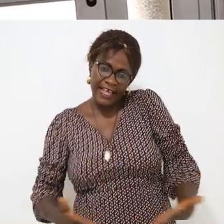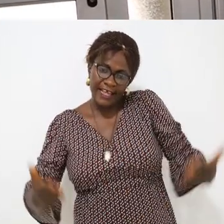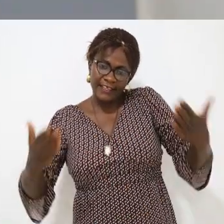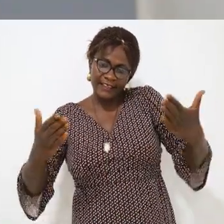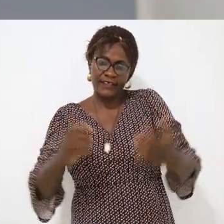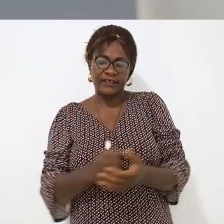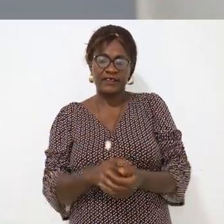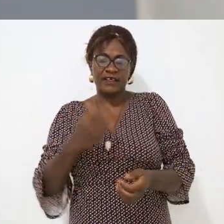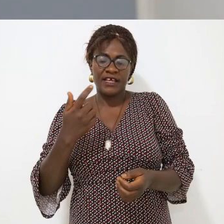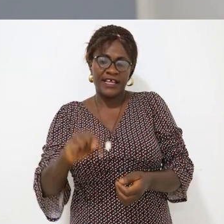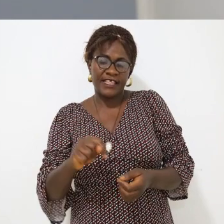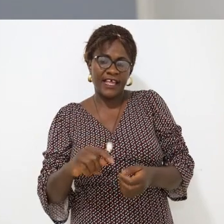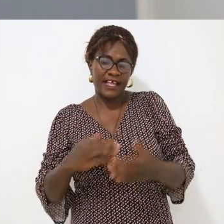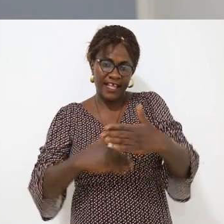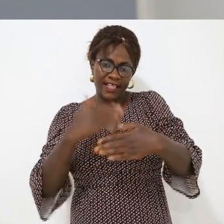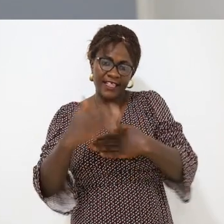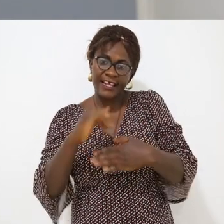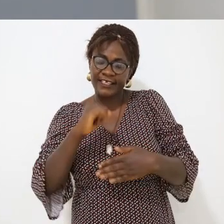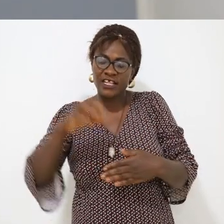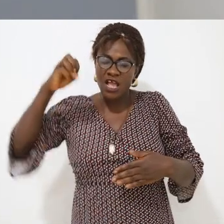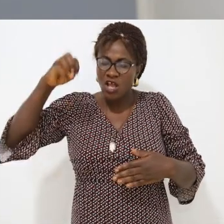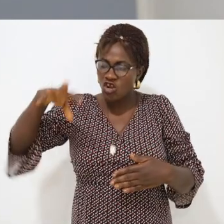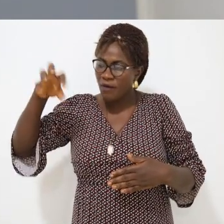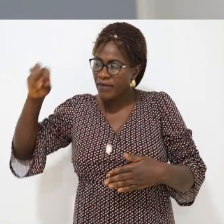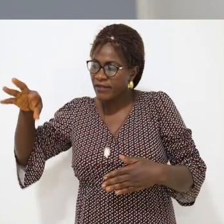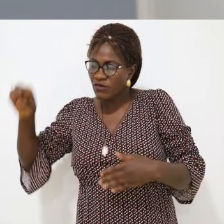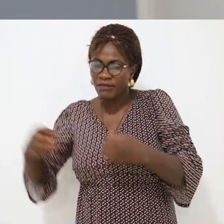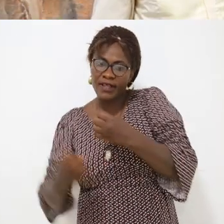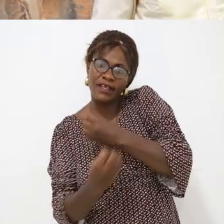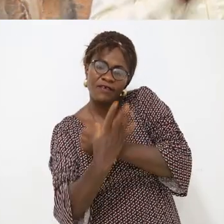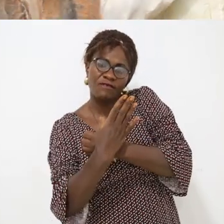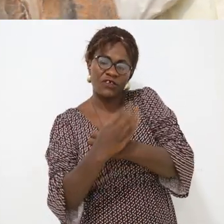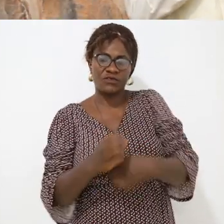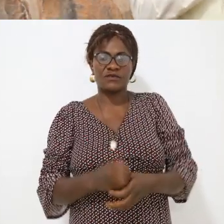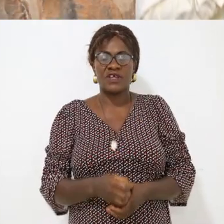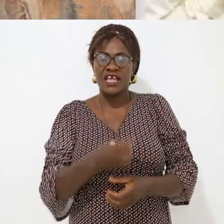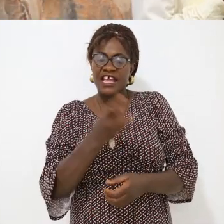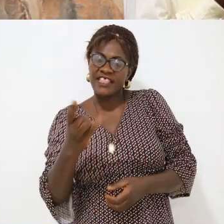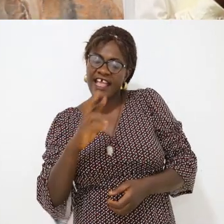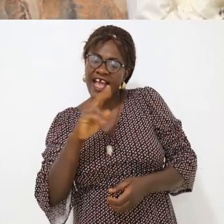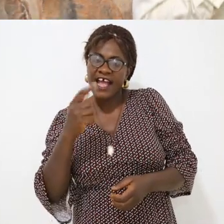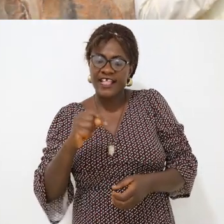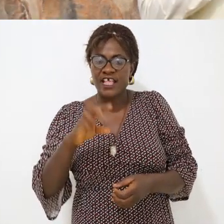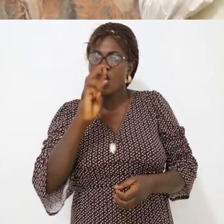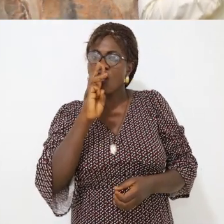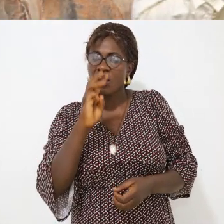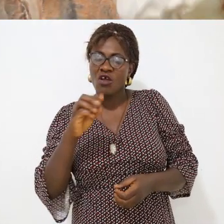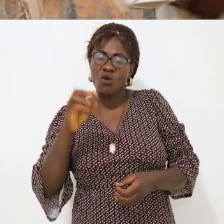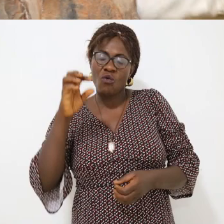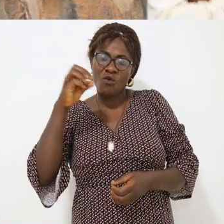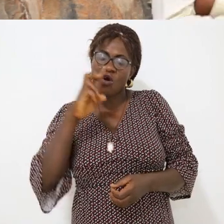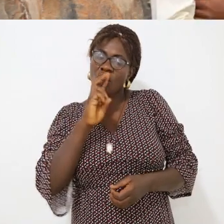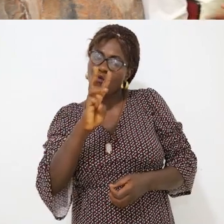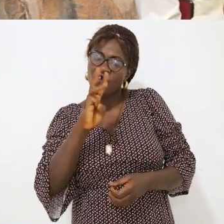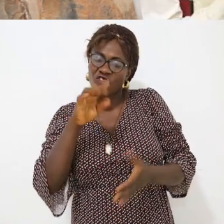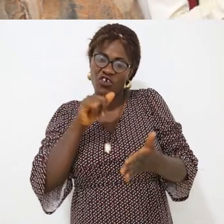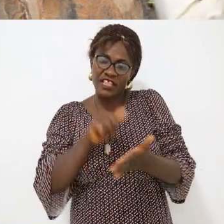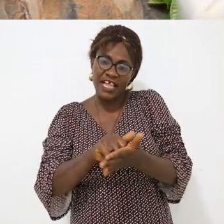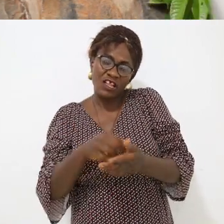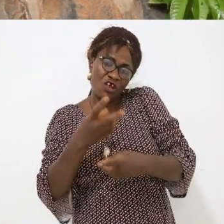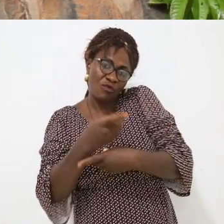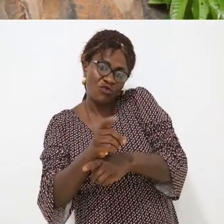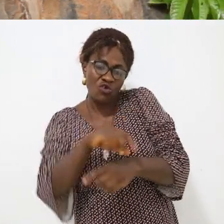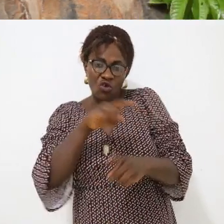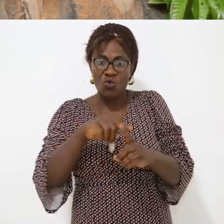The next one is droplets. Droplets infection. Droplets are the moisture that we produce when we